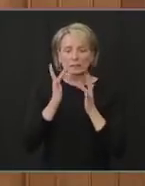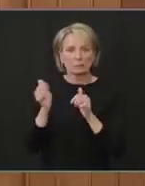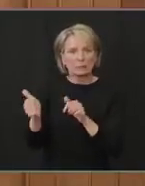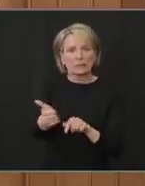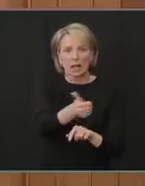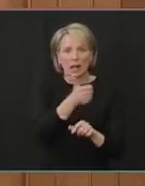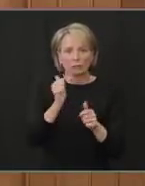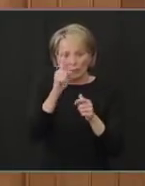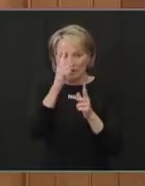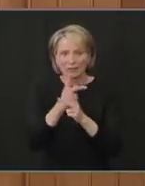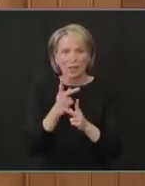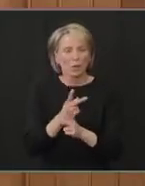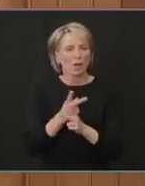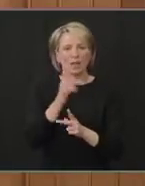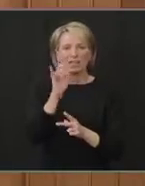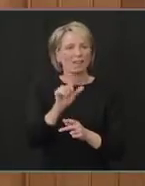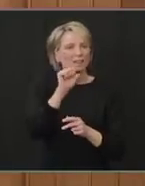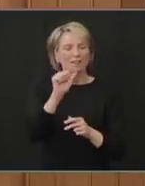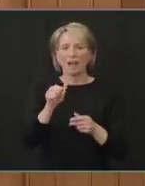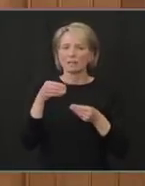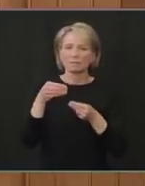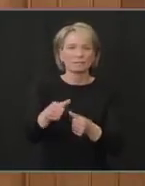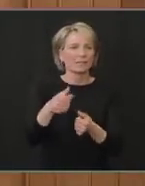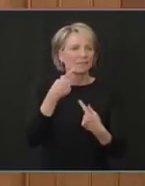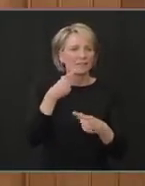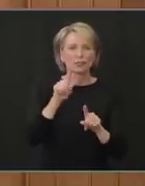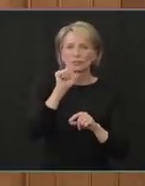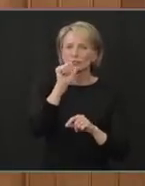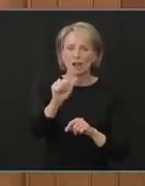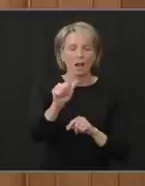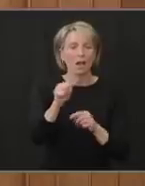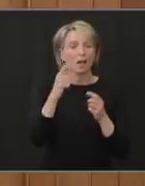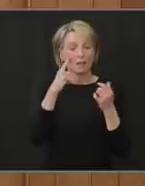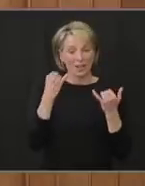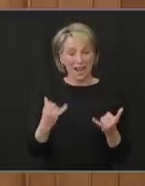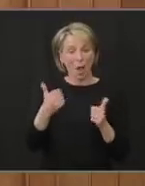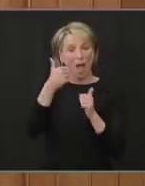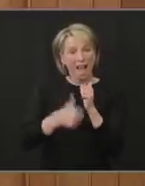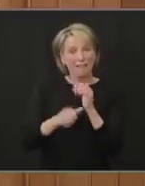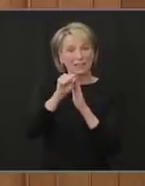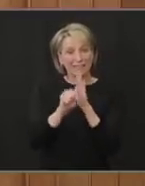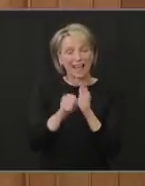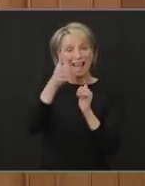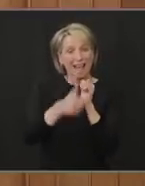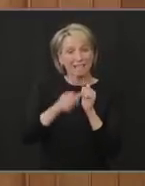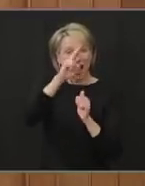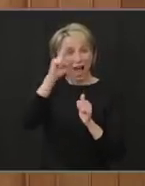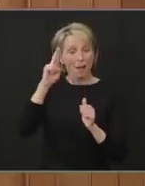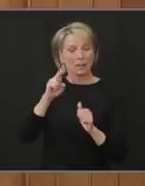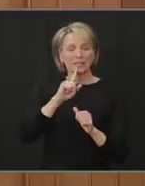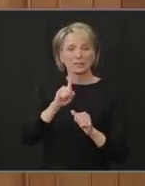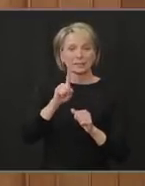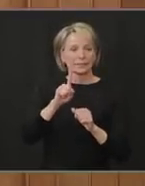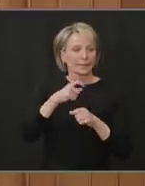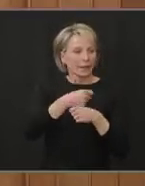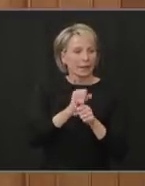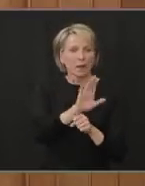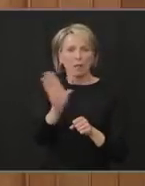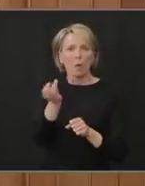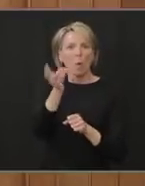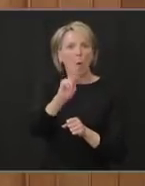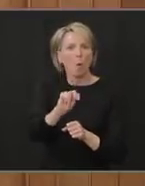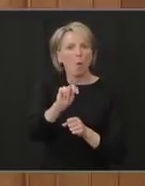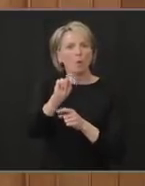Today, every single hospital in every single state is creating their own supply chain, chasing rumors, chasing